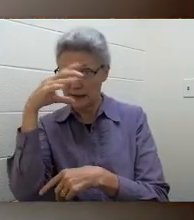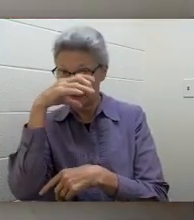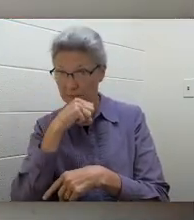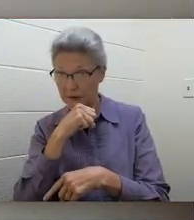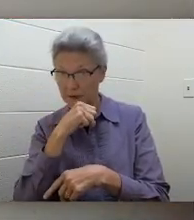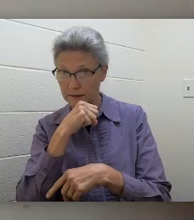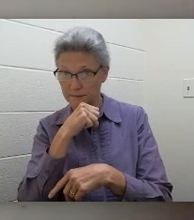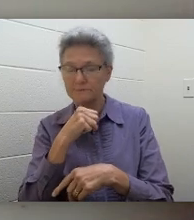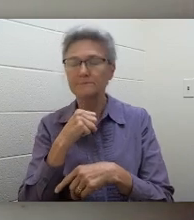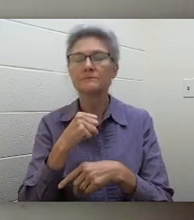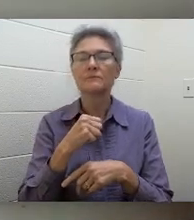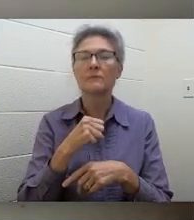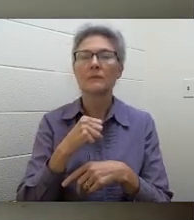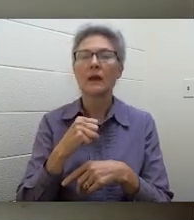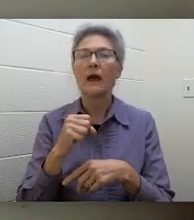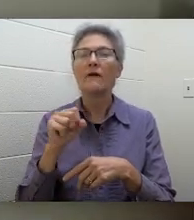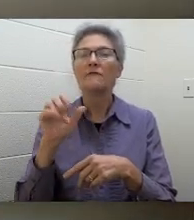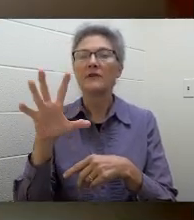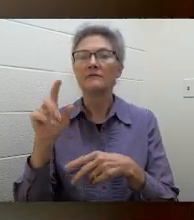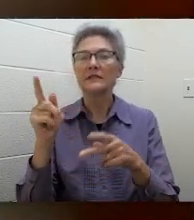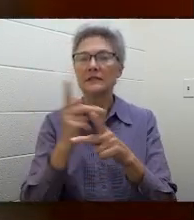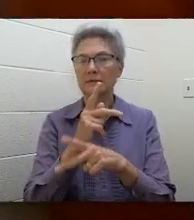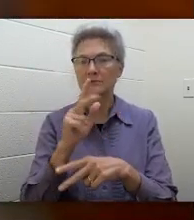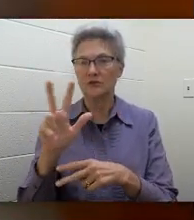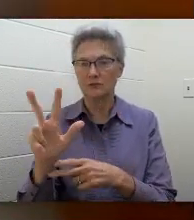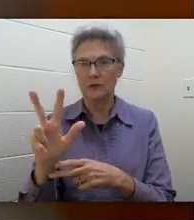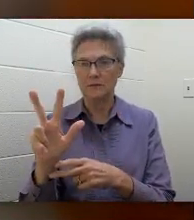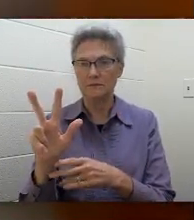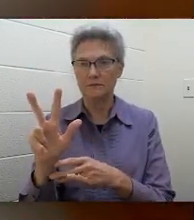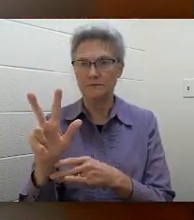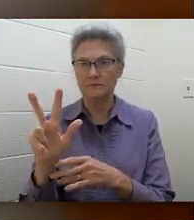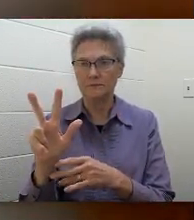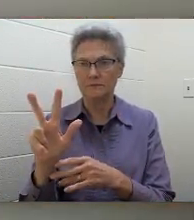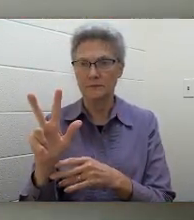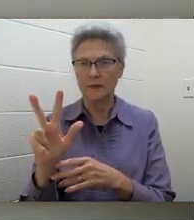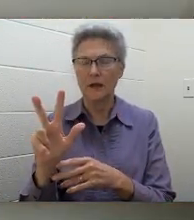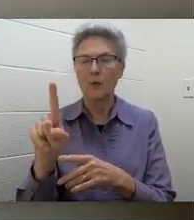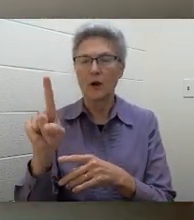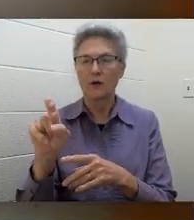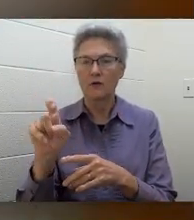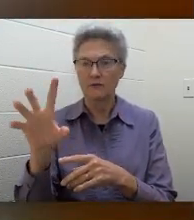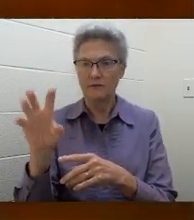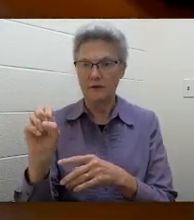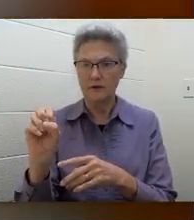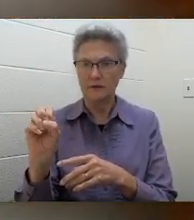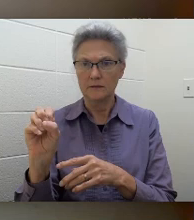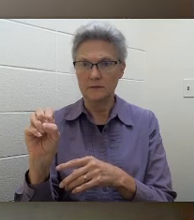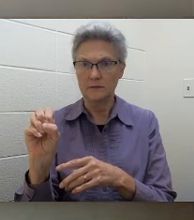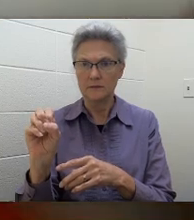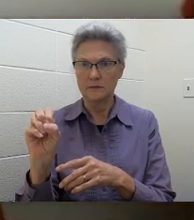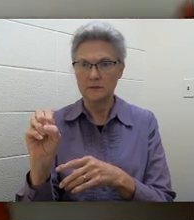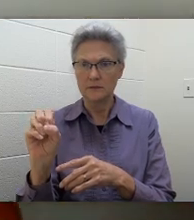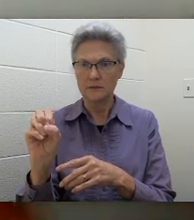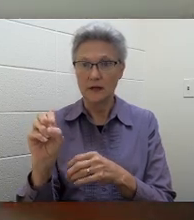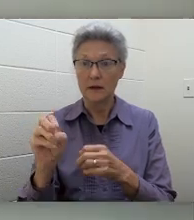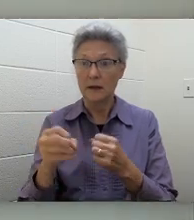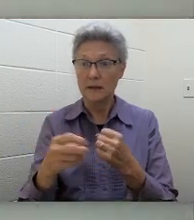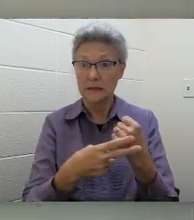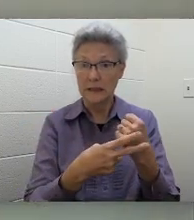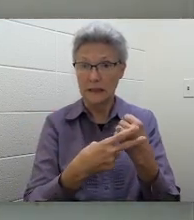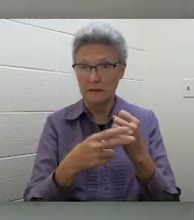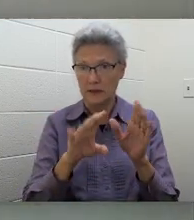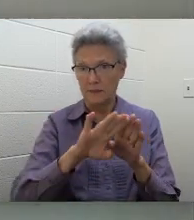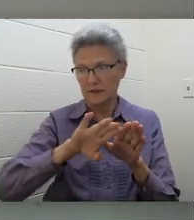I'm going to make my estimate by saying 50 times 3, which I know is 150. So I'm going to keep this estimate over